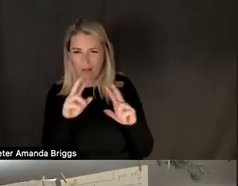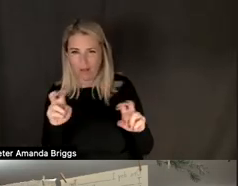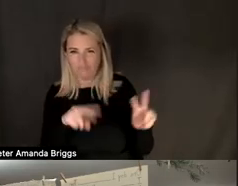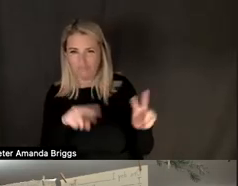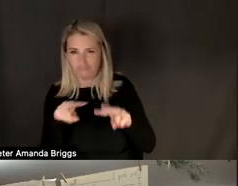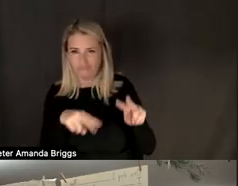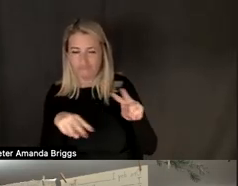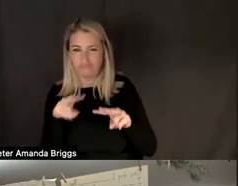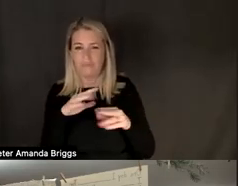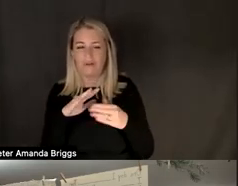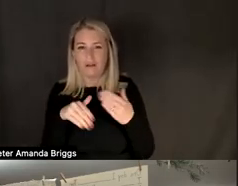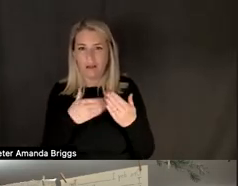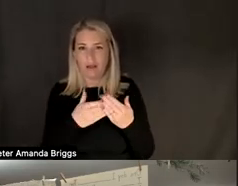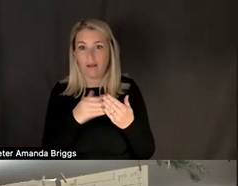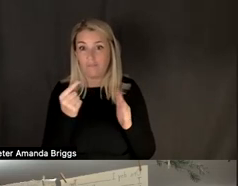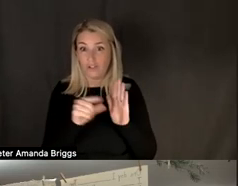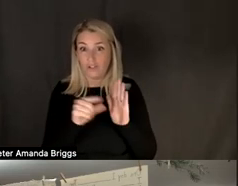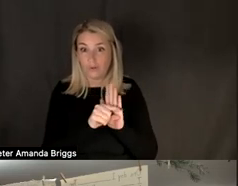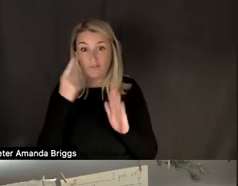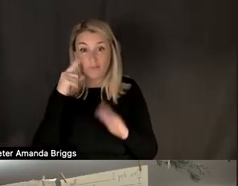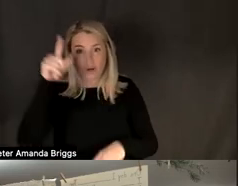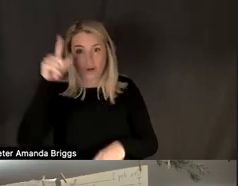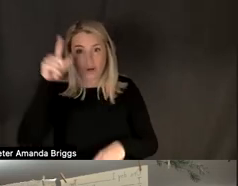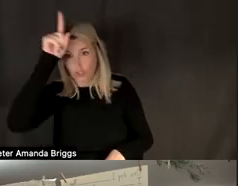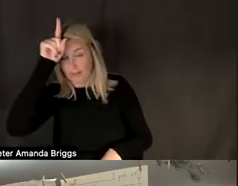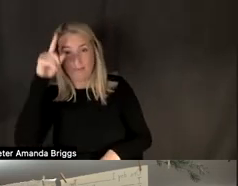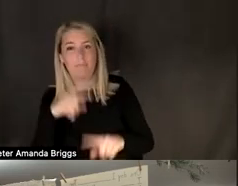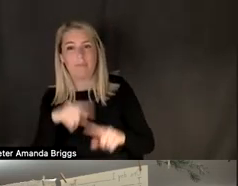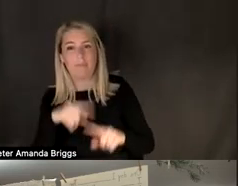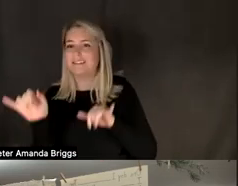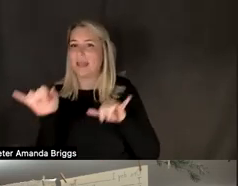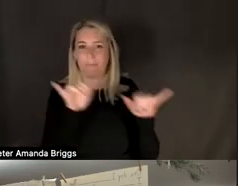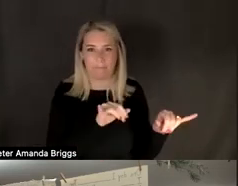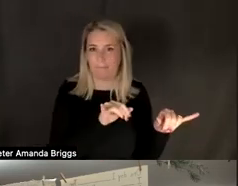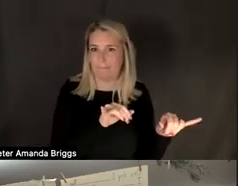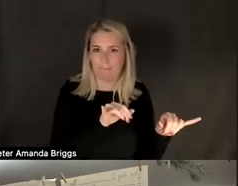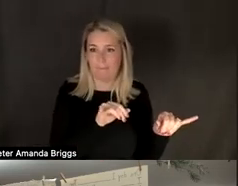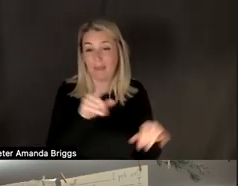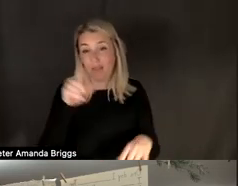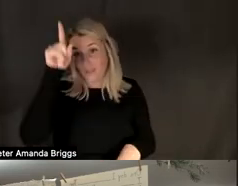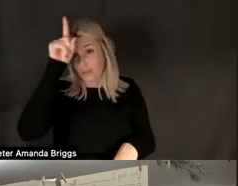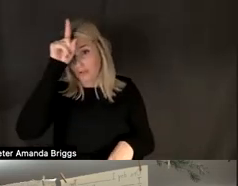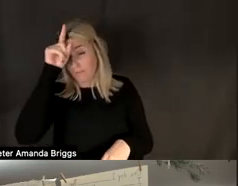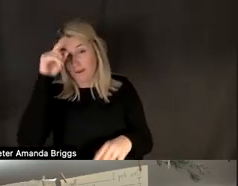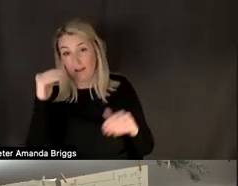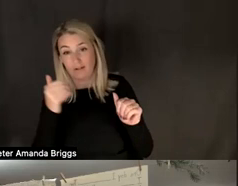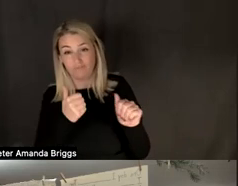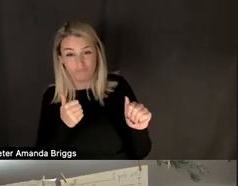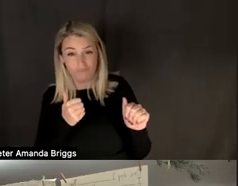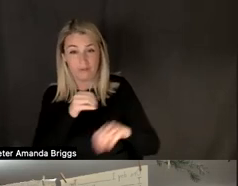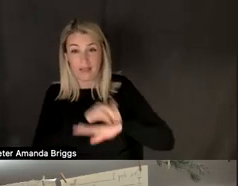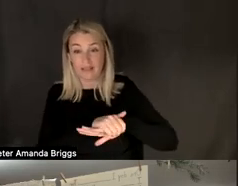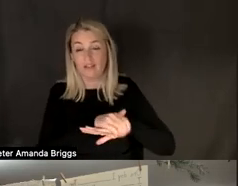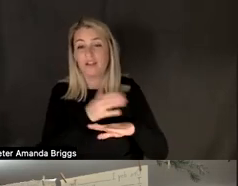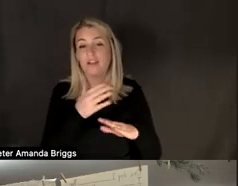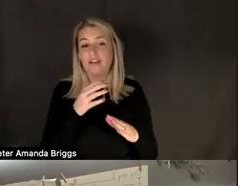the first grade in German, and we found the same needs. But since German is also trailing on English, like the success that happens on